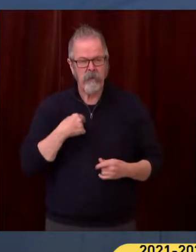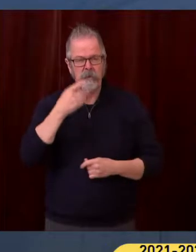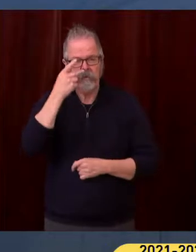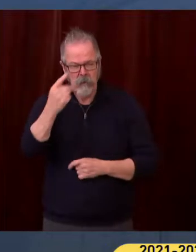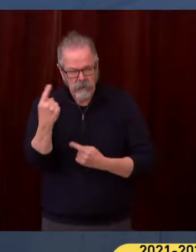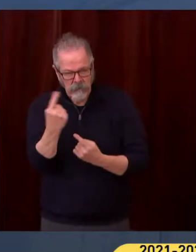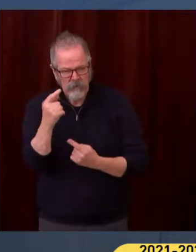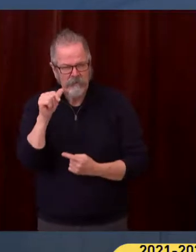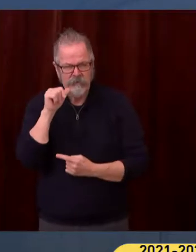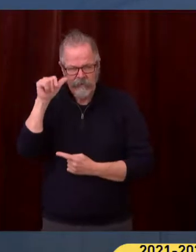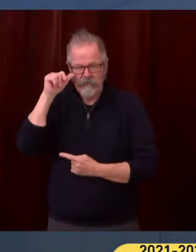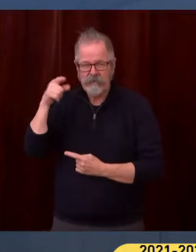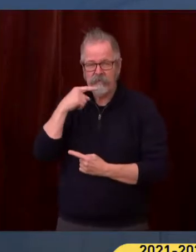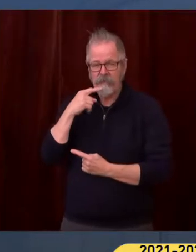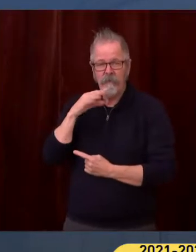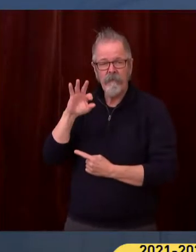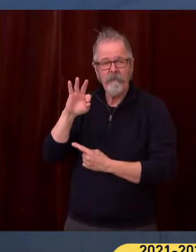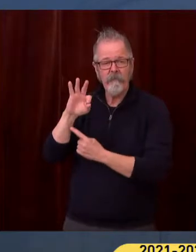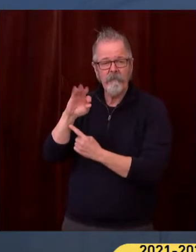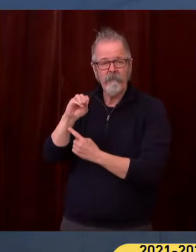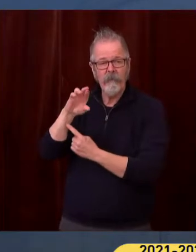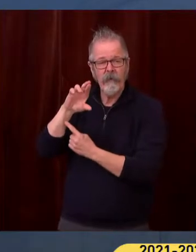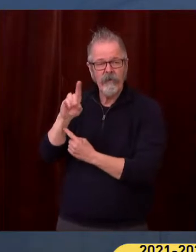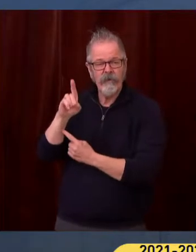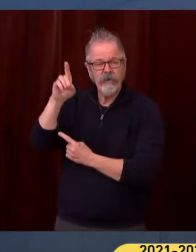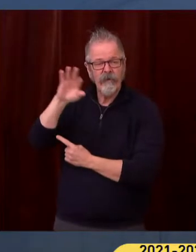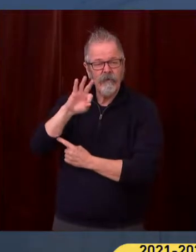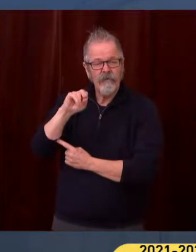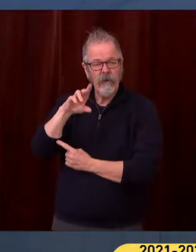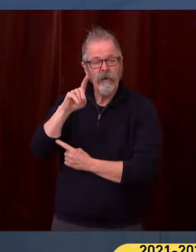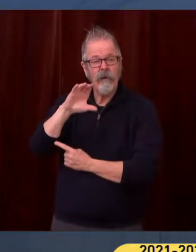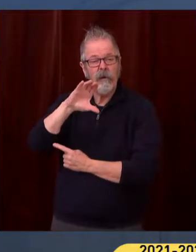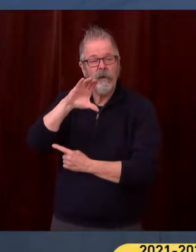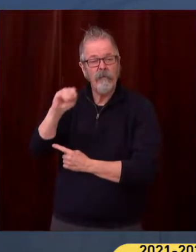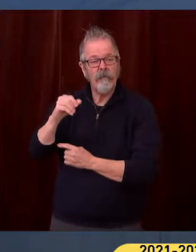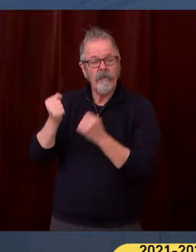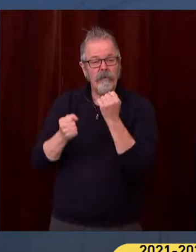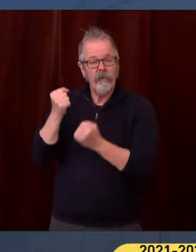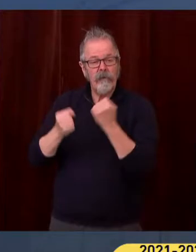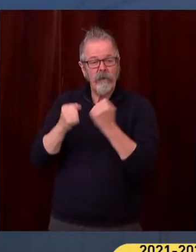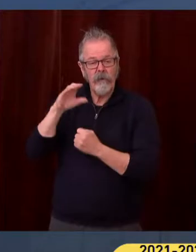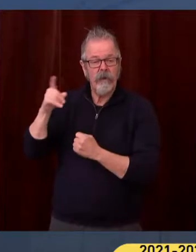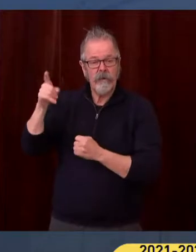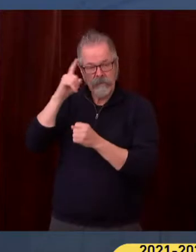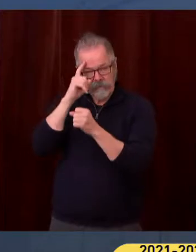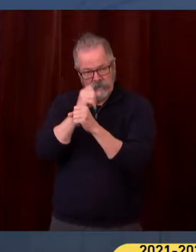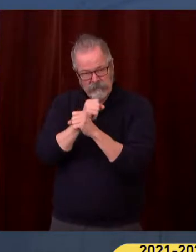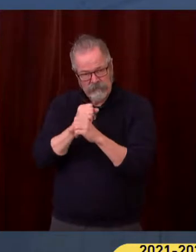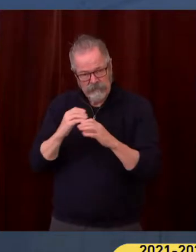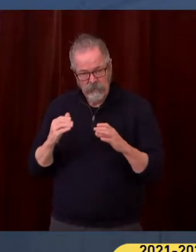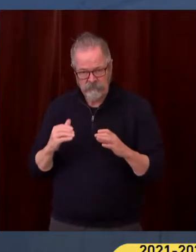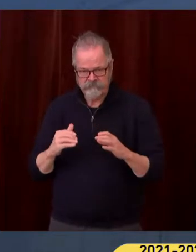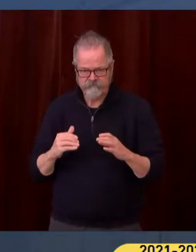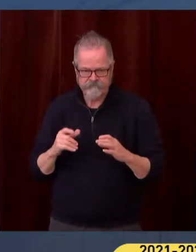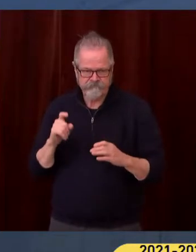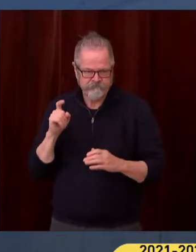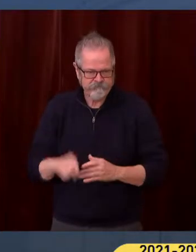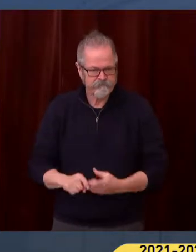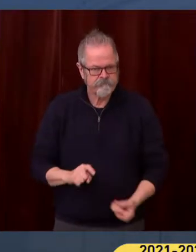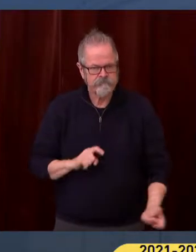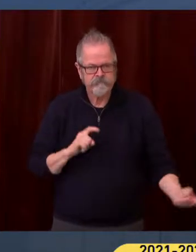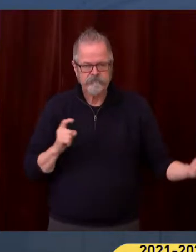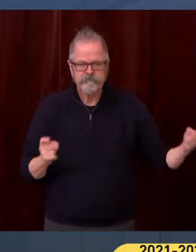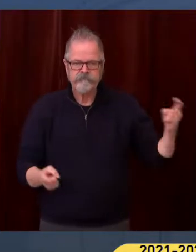platform company. They realize this change is coming. So this is something that has been internalized